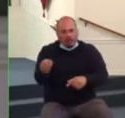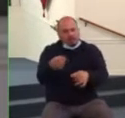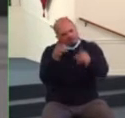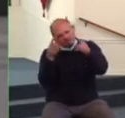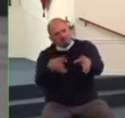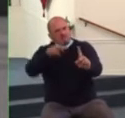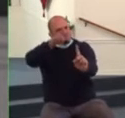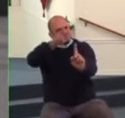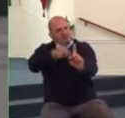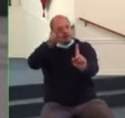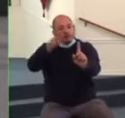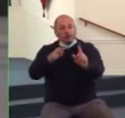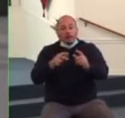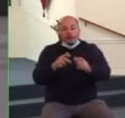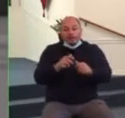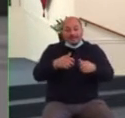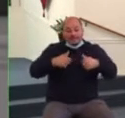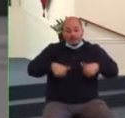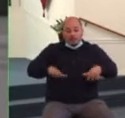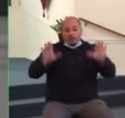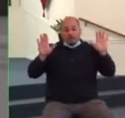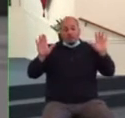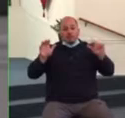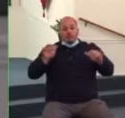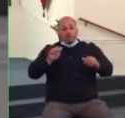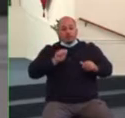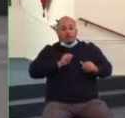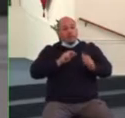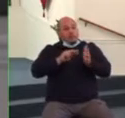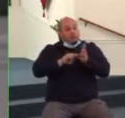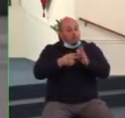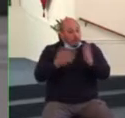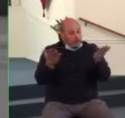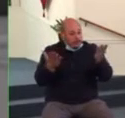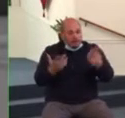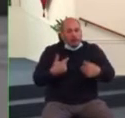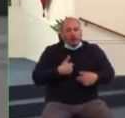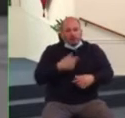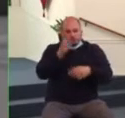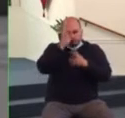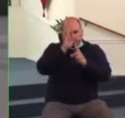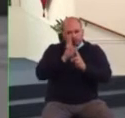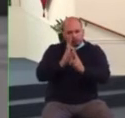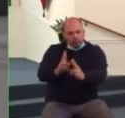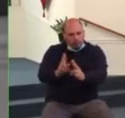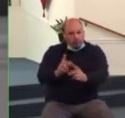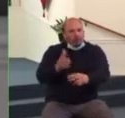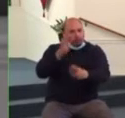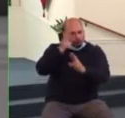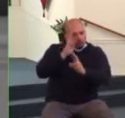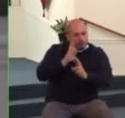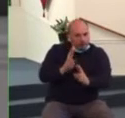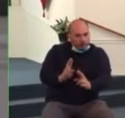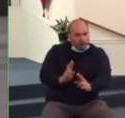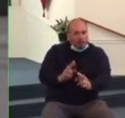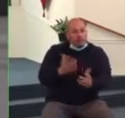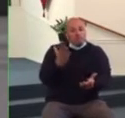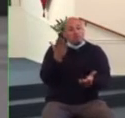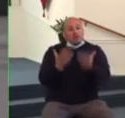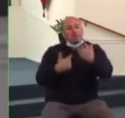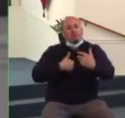to get revenge on this person. You might have every good reason to get revenge, but denying yourself means that you will not